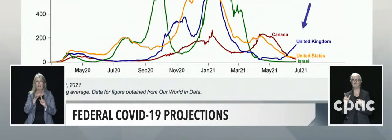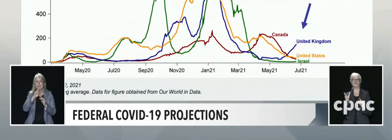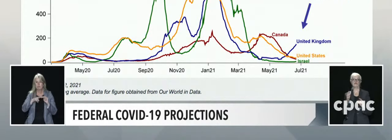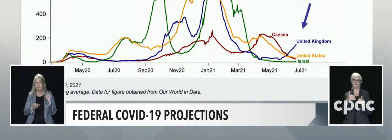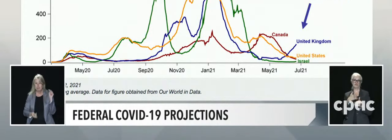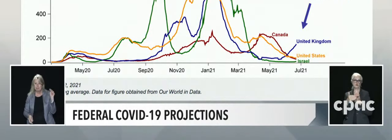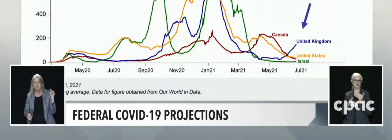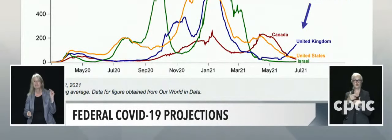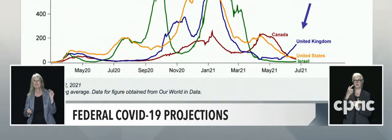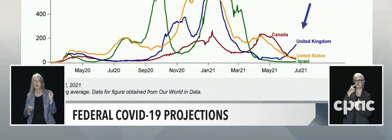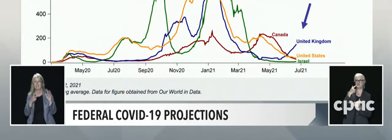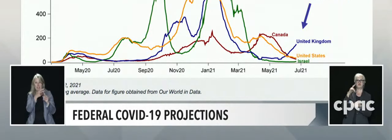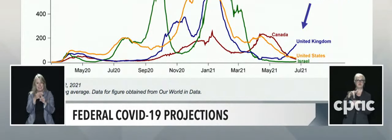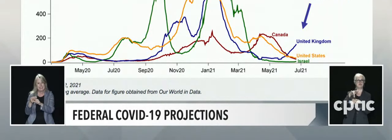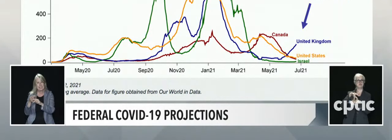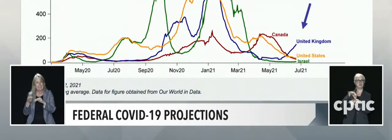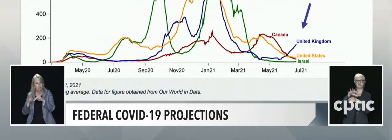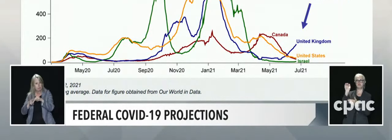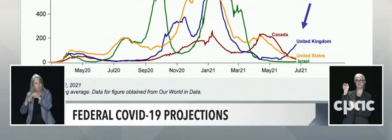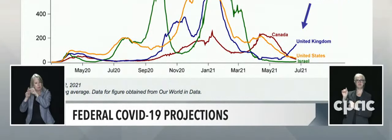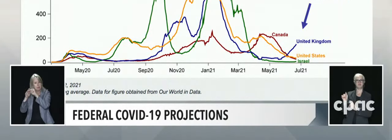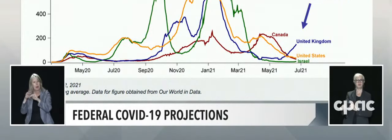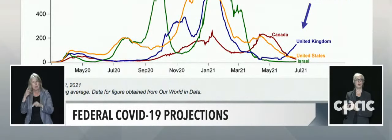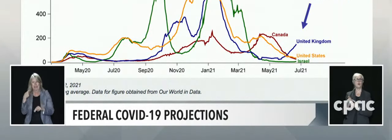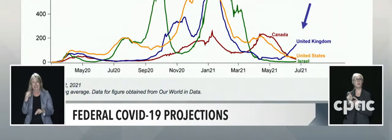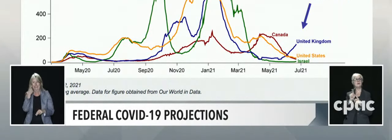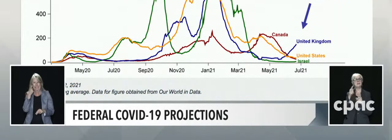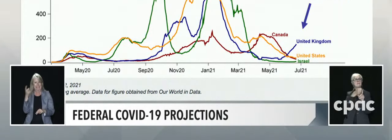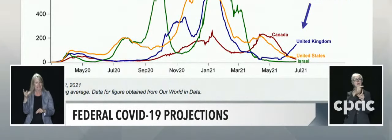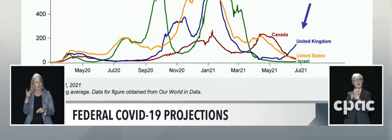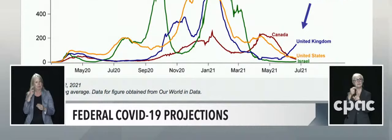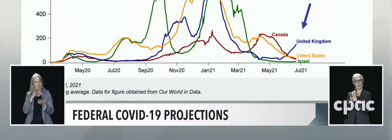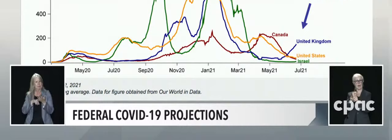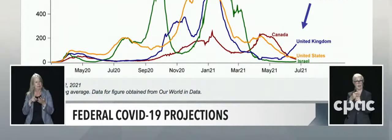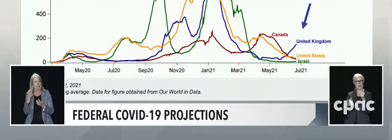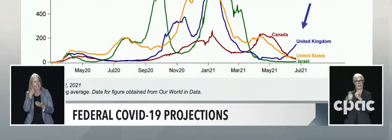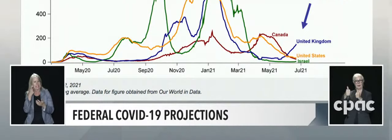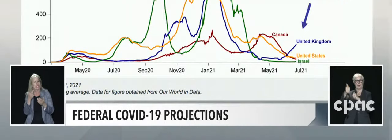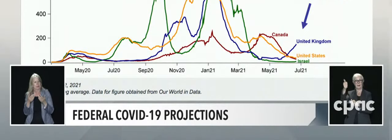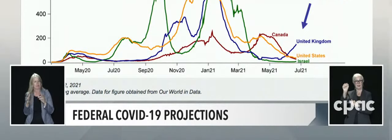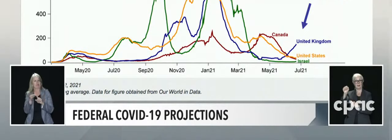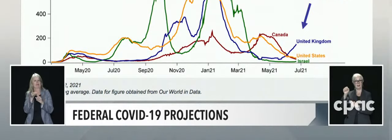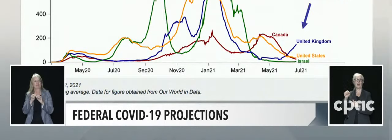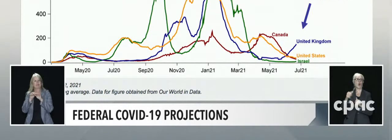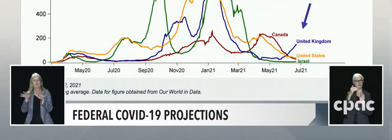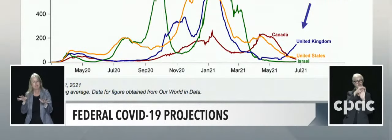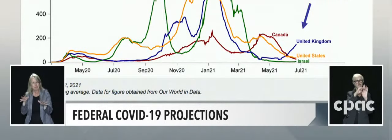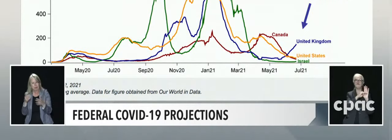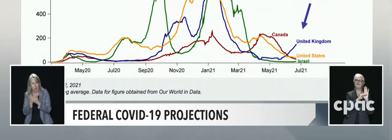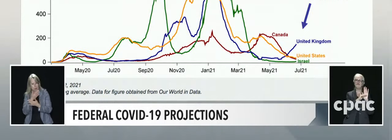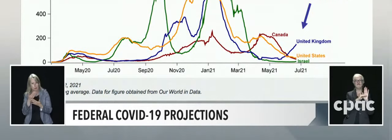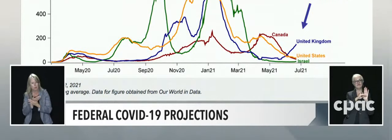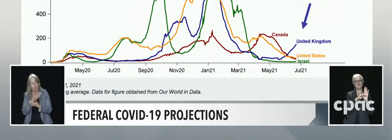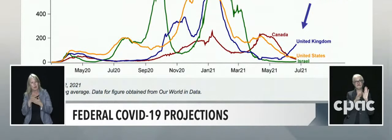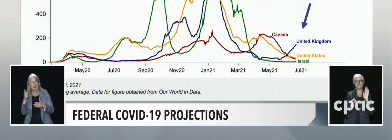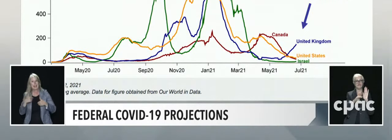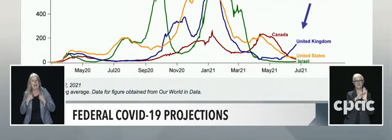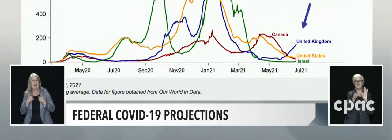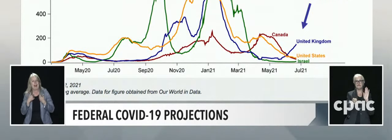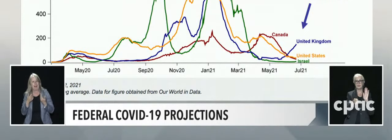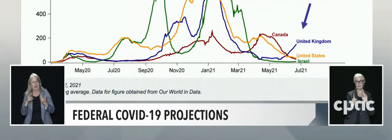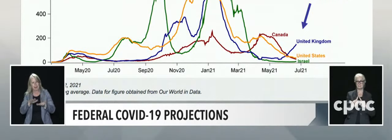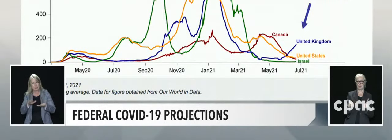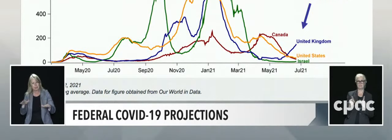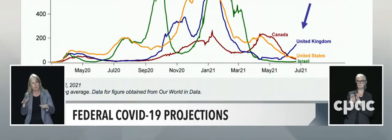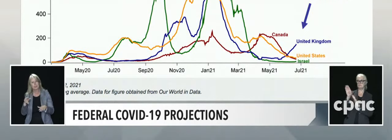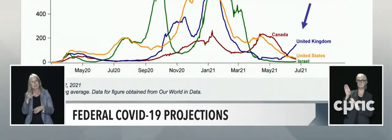coverage expanded, yet experienced a recent resurgence fueled by the emergence and spread of the Delta variant in younger,